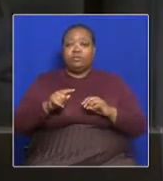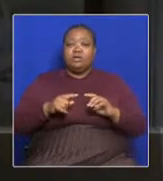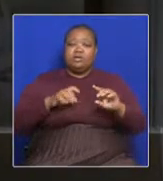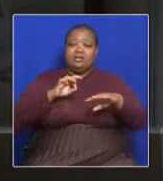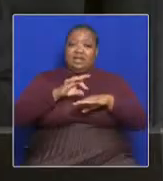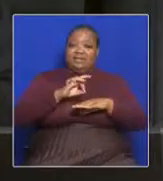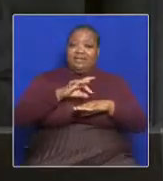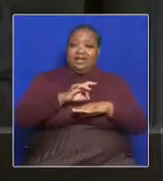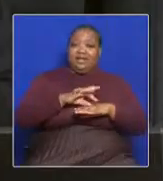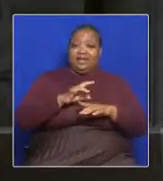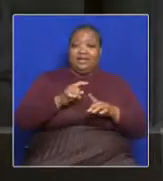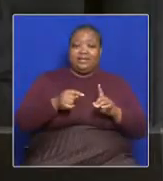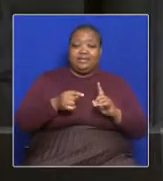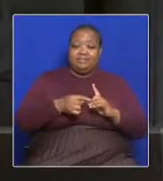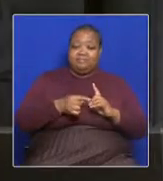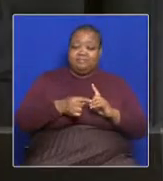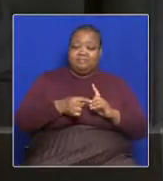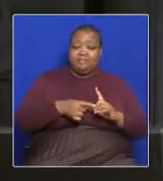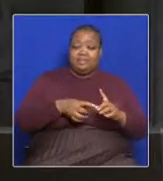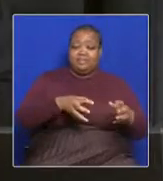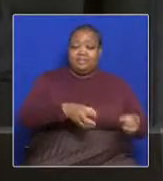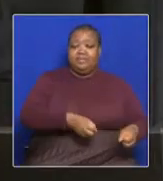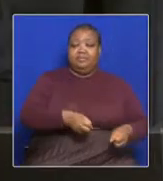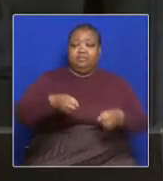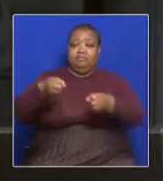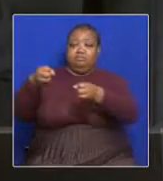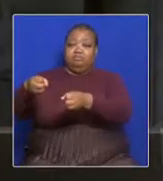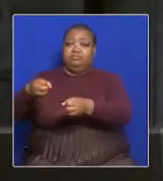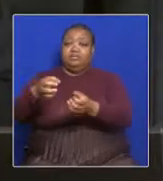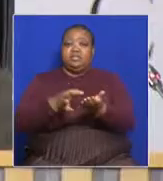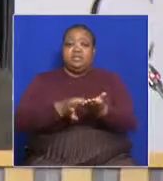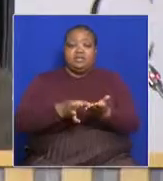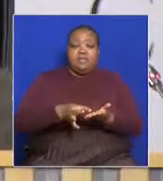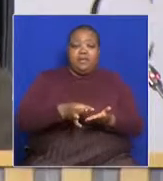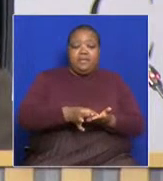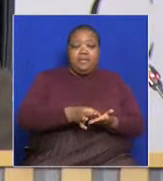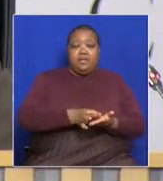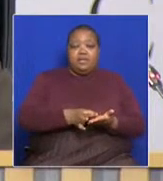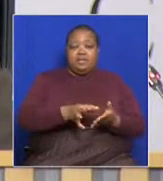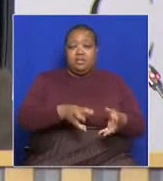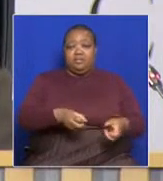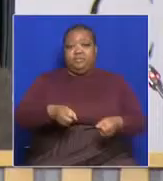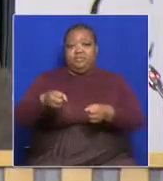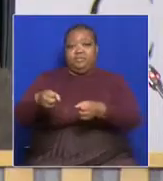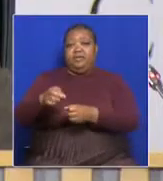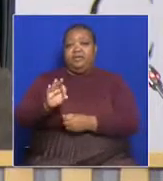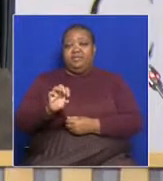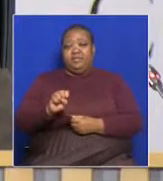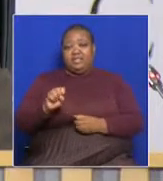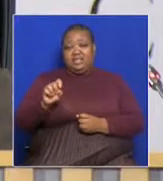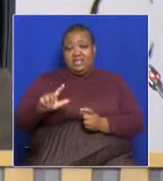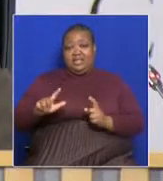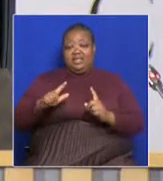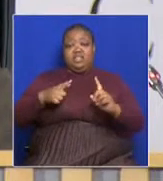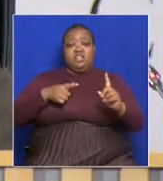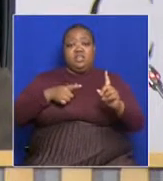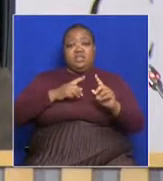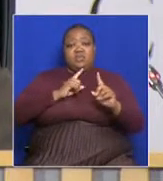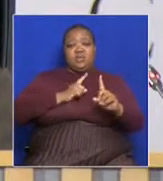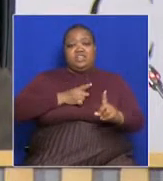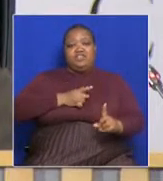take the samples to the FSL, you instructed him. Yes. That's how you've expressed it there.